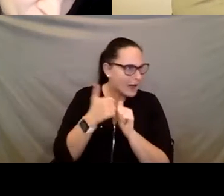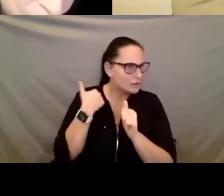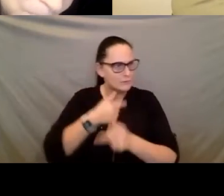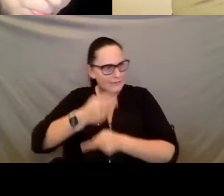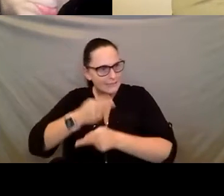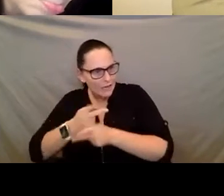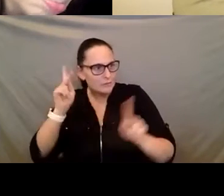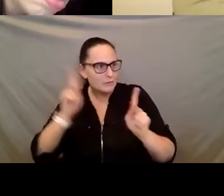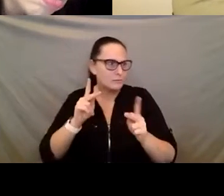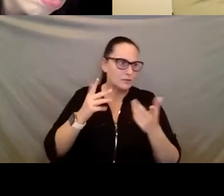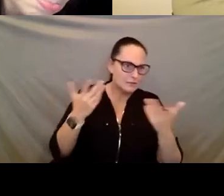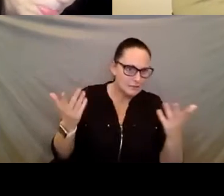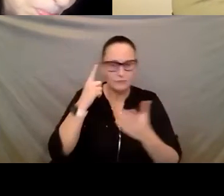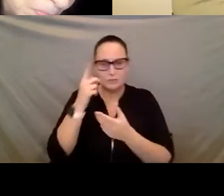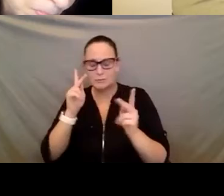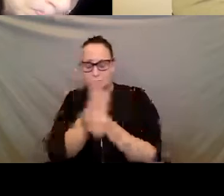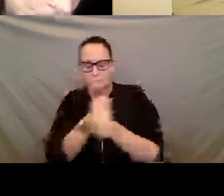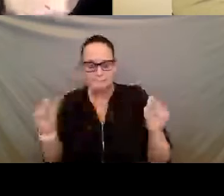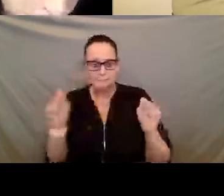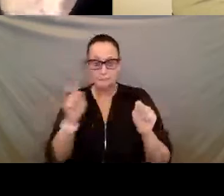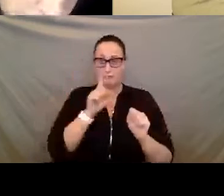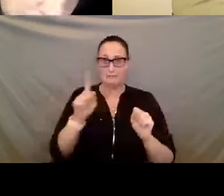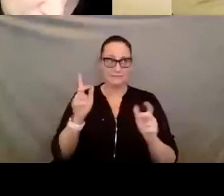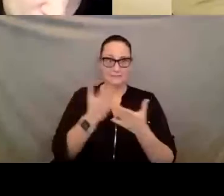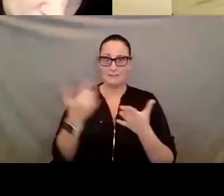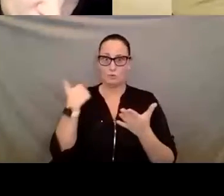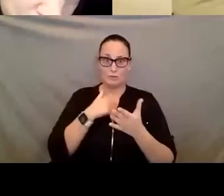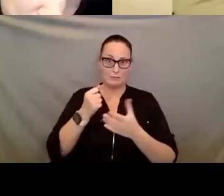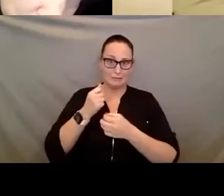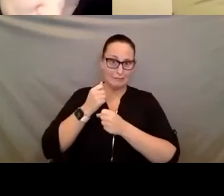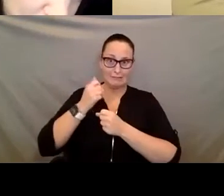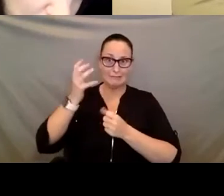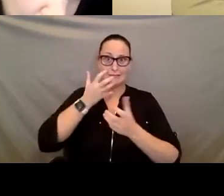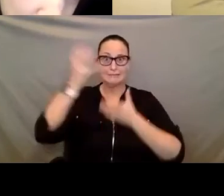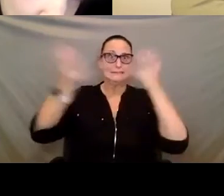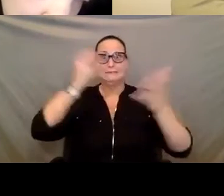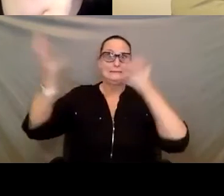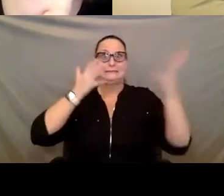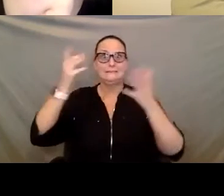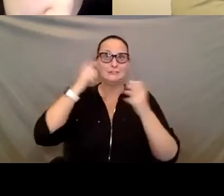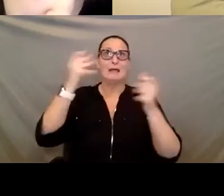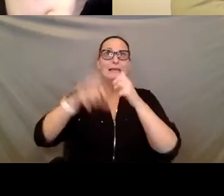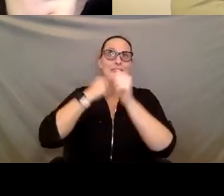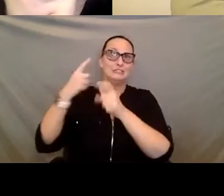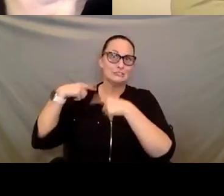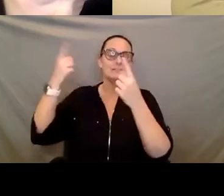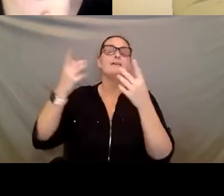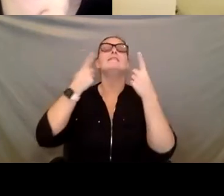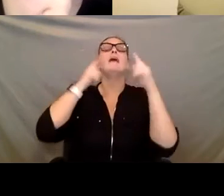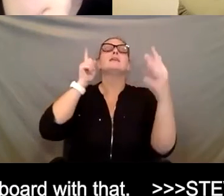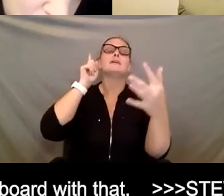who are immunocompromised, keep people safe? And it's stuff that we've been shouting about for years. So finally, we